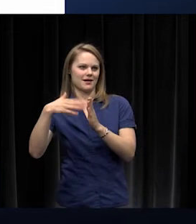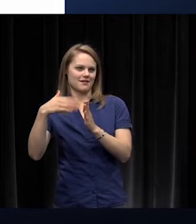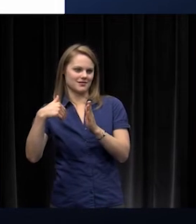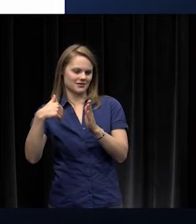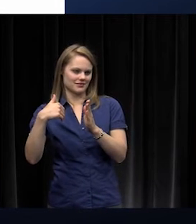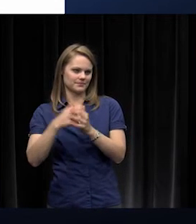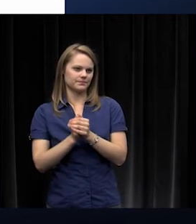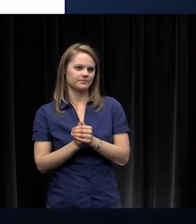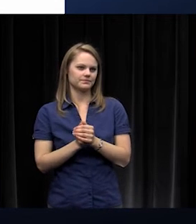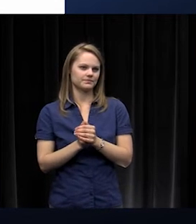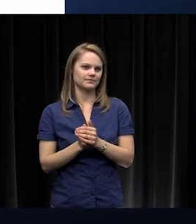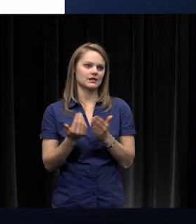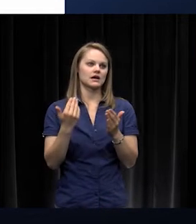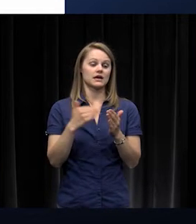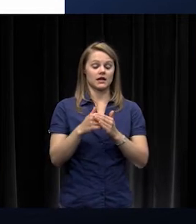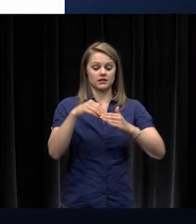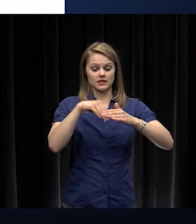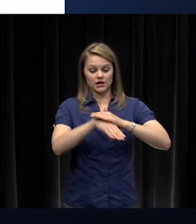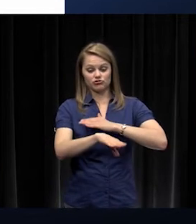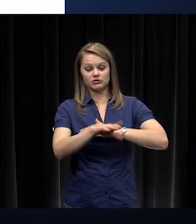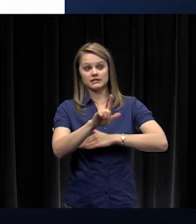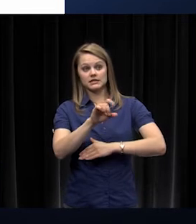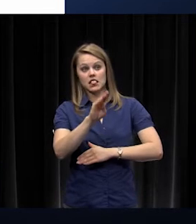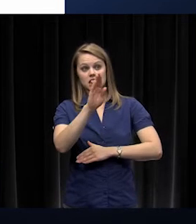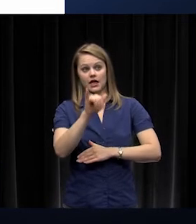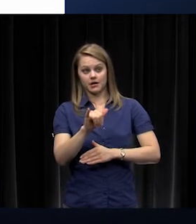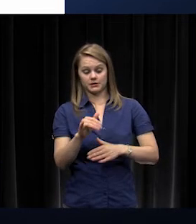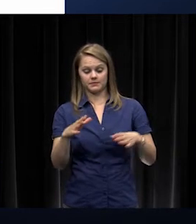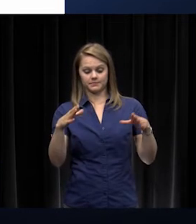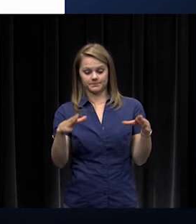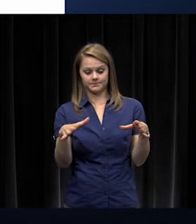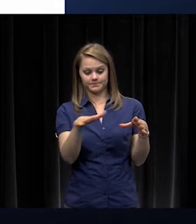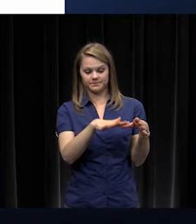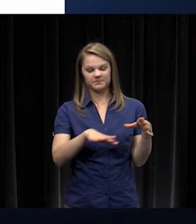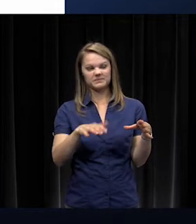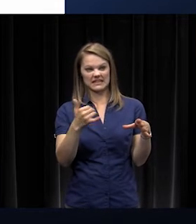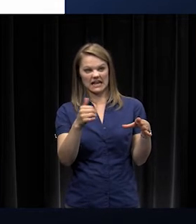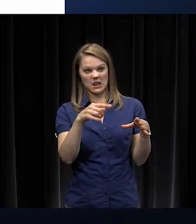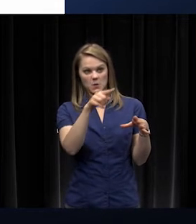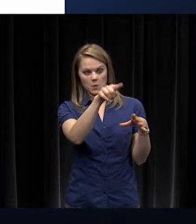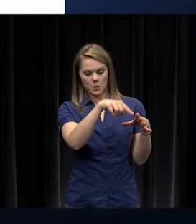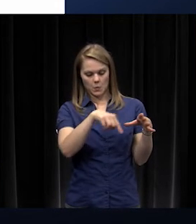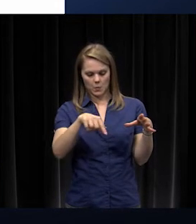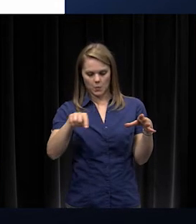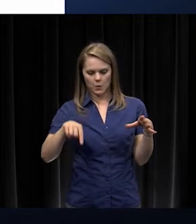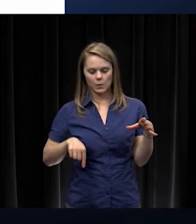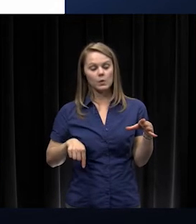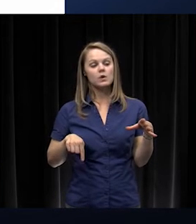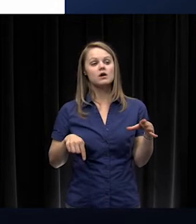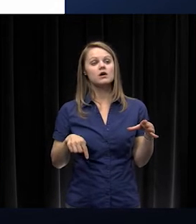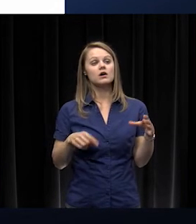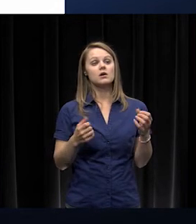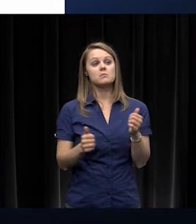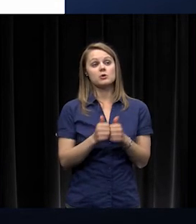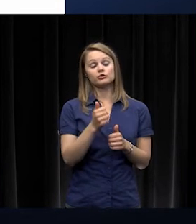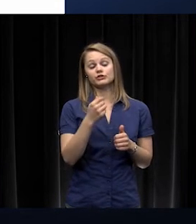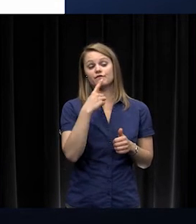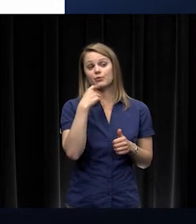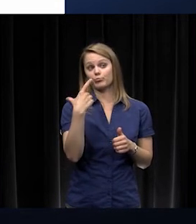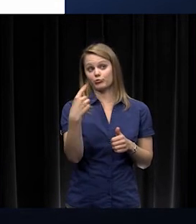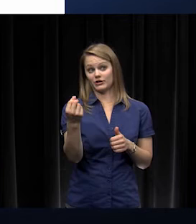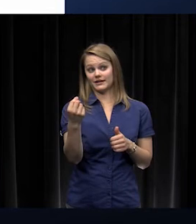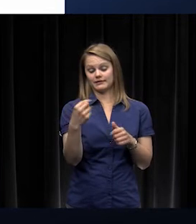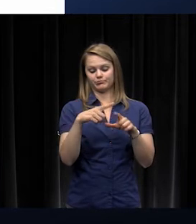So then we'll look into the entry lobby. As you can see denoted in the yellow line, a lot of the brick that's outside now is going